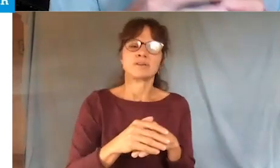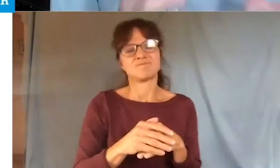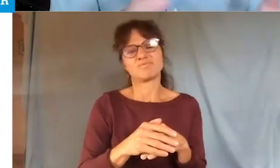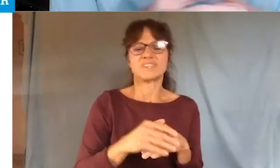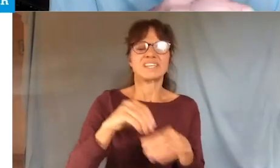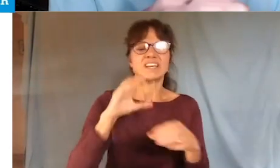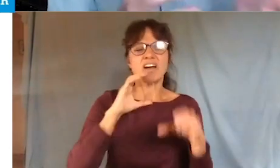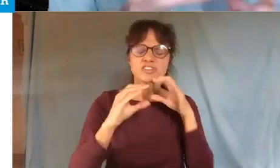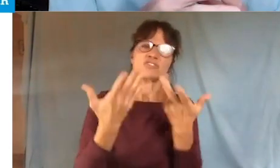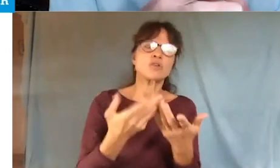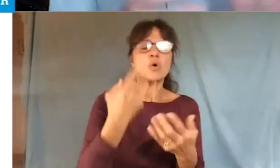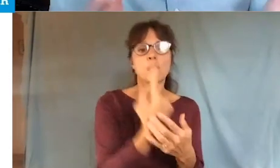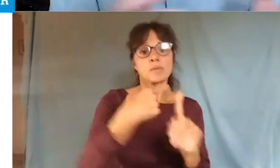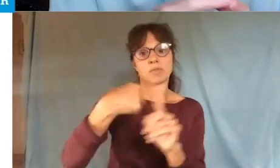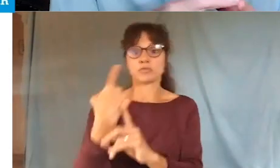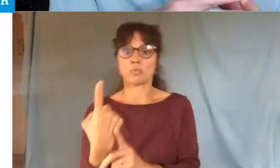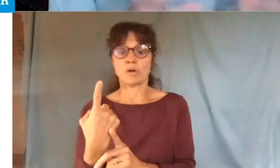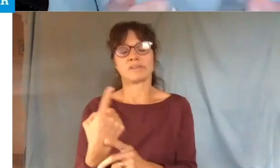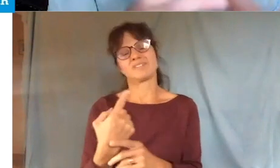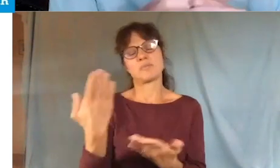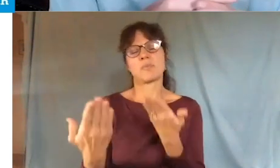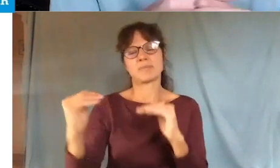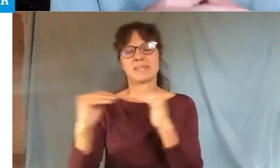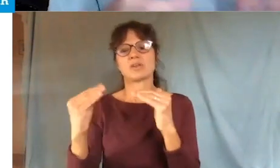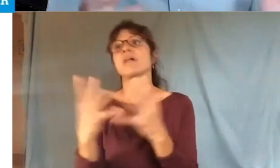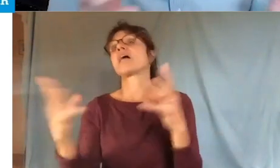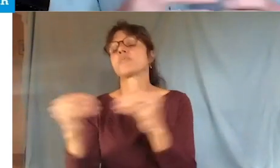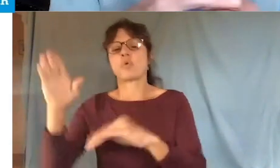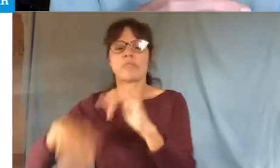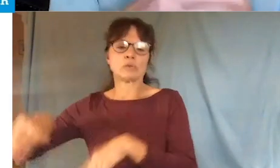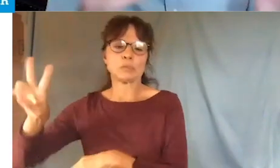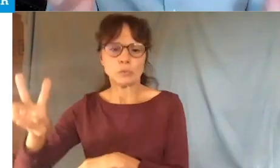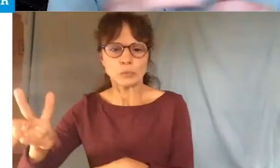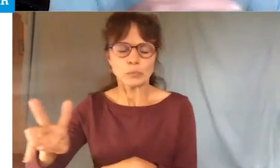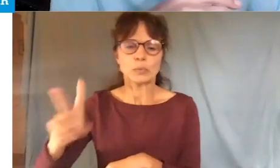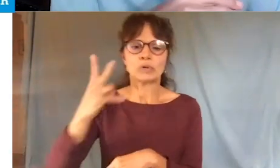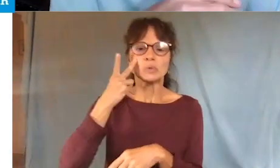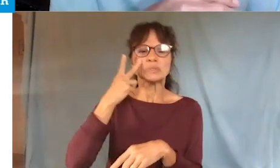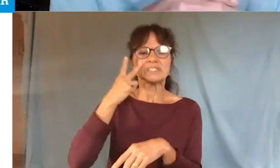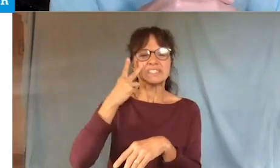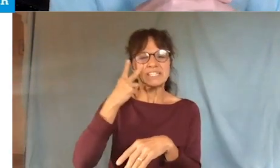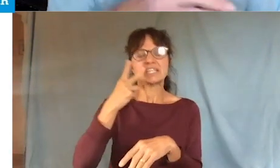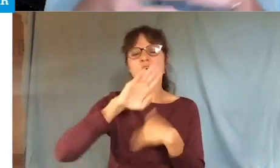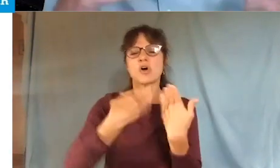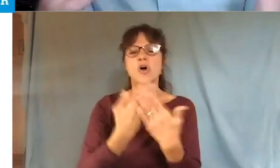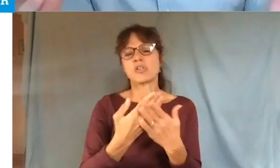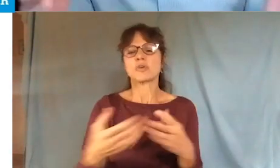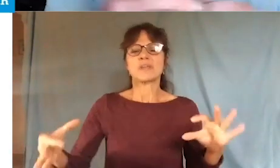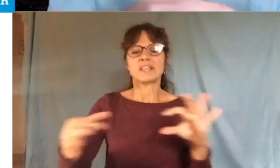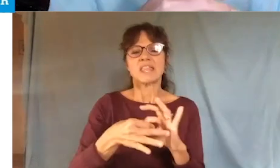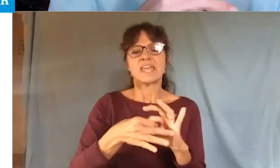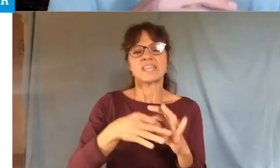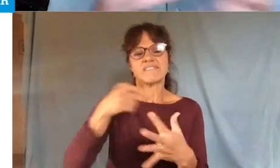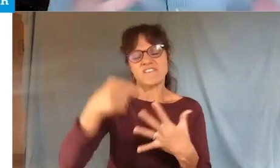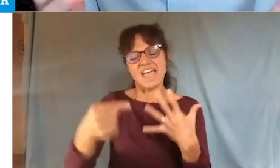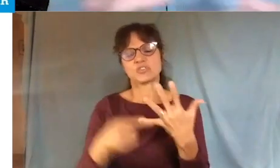this case, 1 + 1 probably equals way more than 2. And you really look at these co-founding factors as they